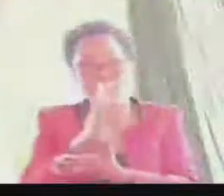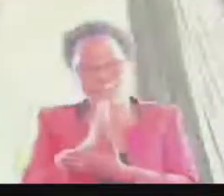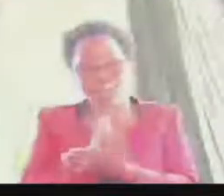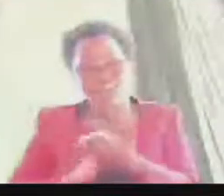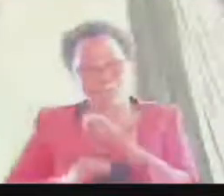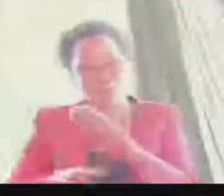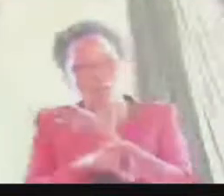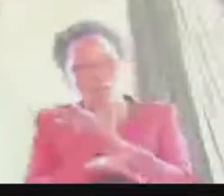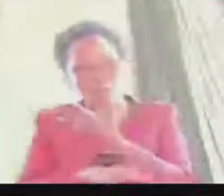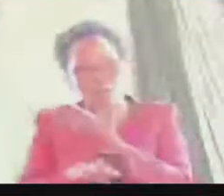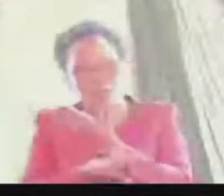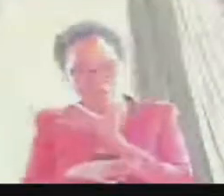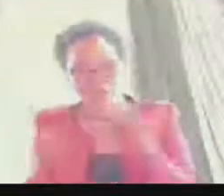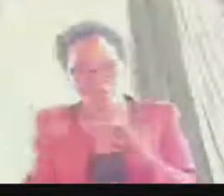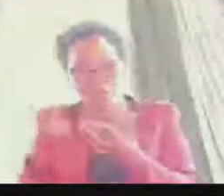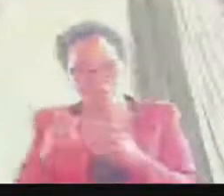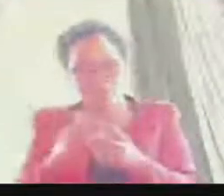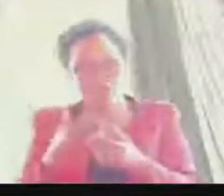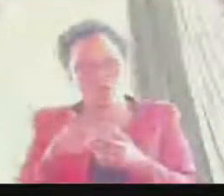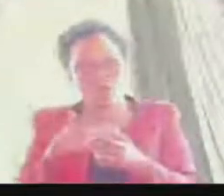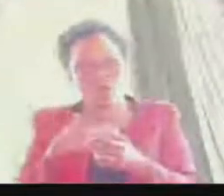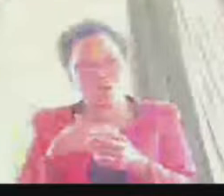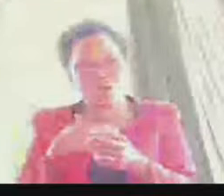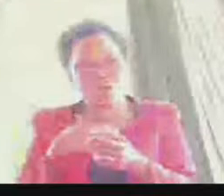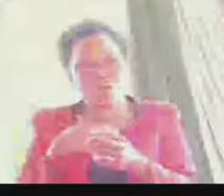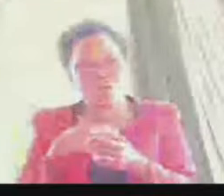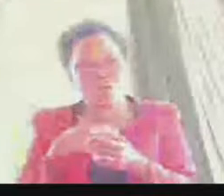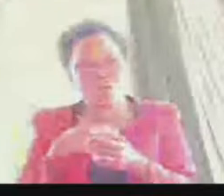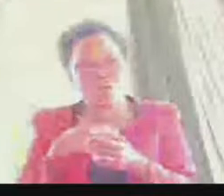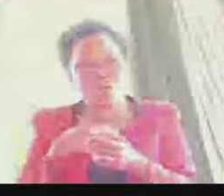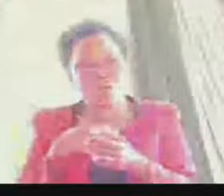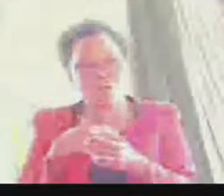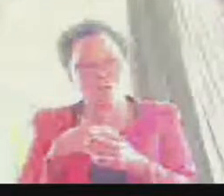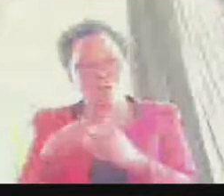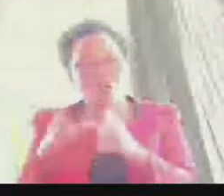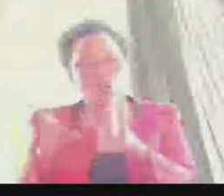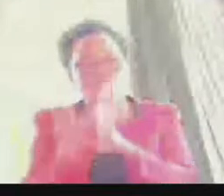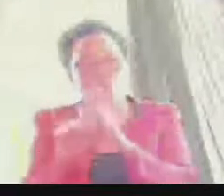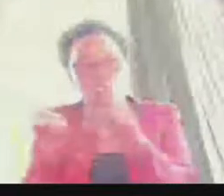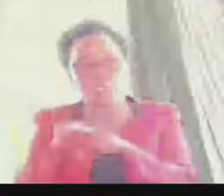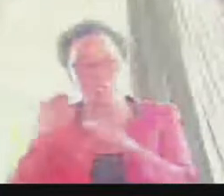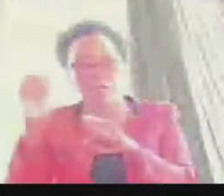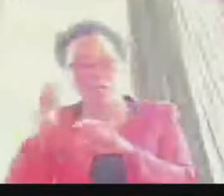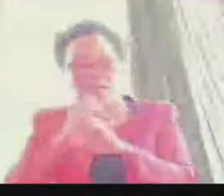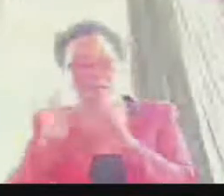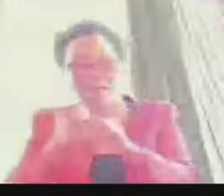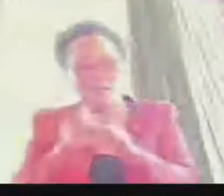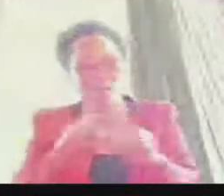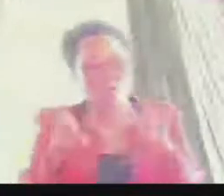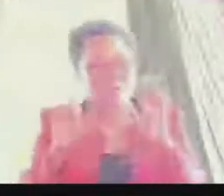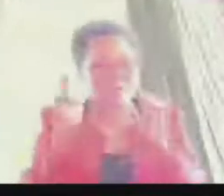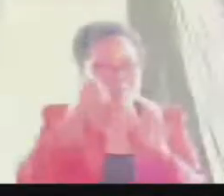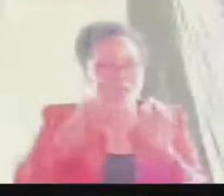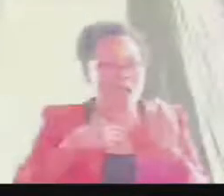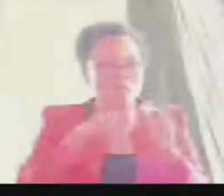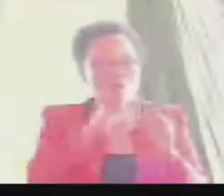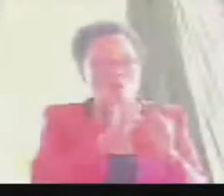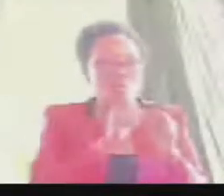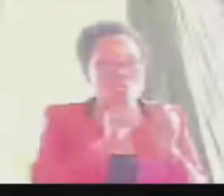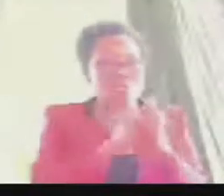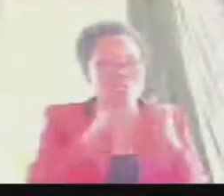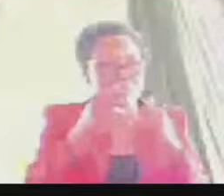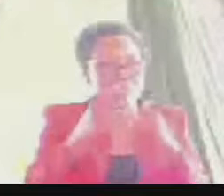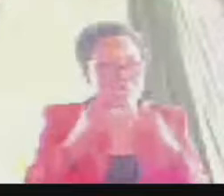have certain laws like Kenya, where the marriageable age is 18, they exercise it, but I will go